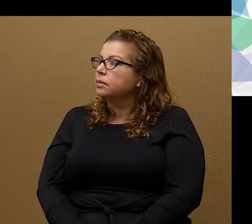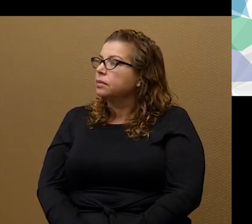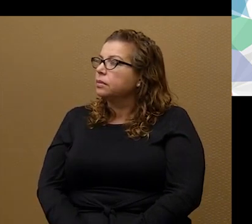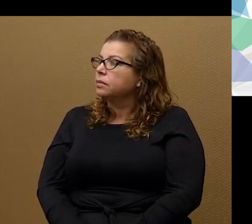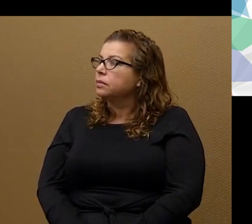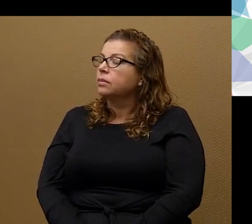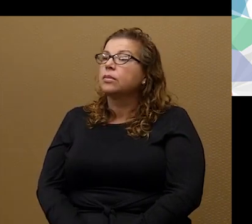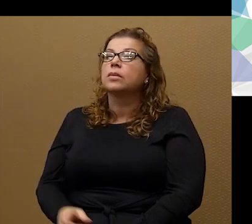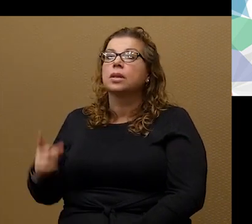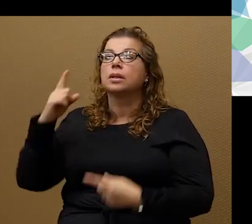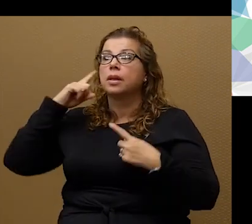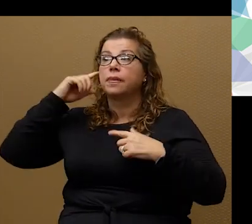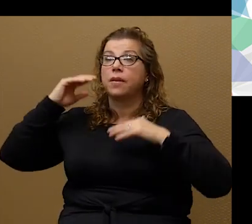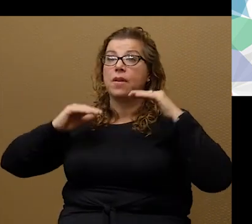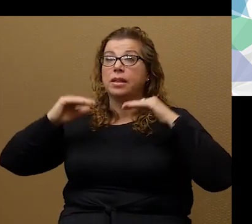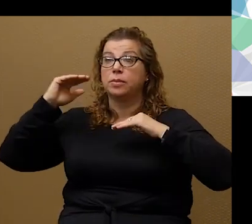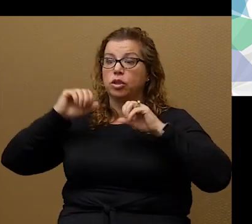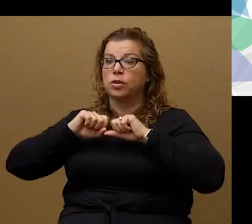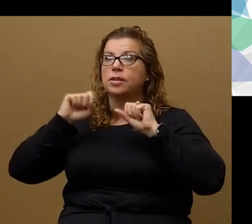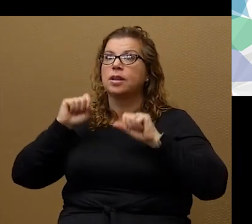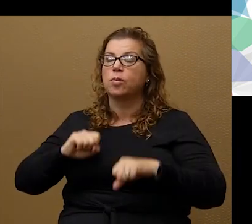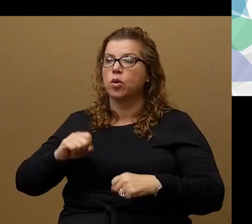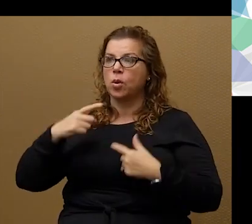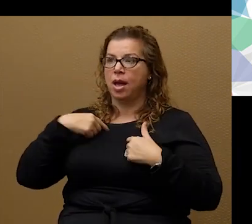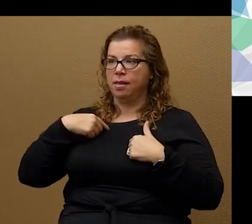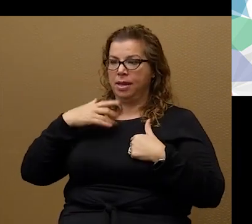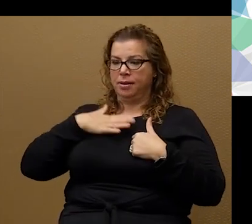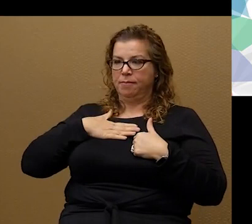So this system tells us if we're going too fast, if we're